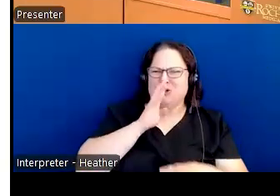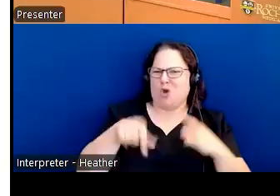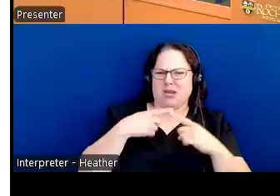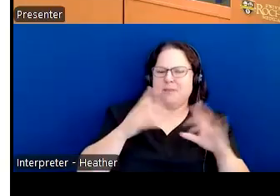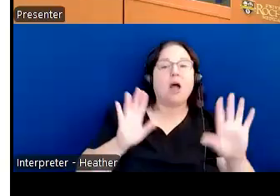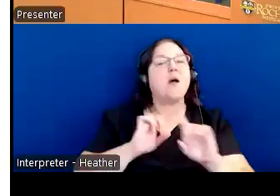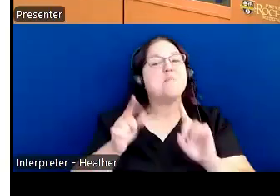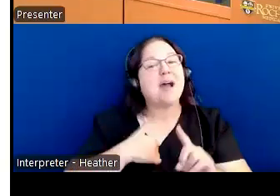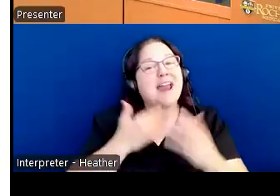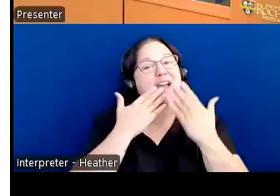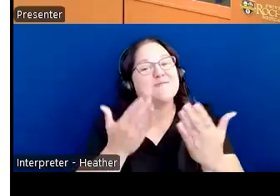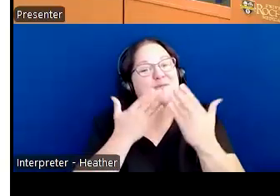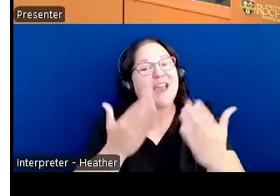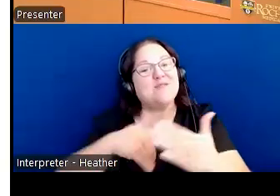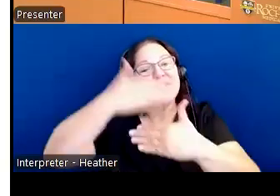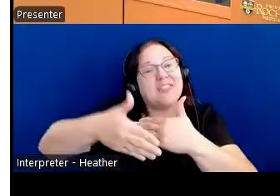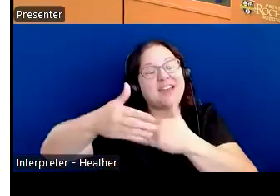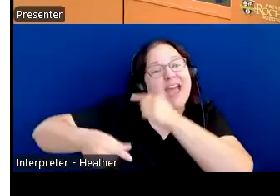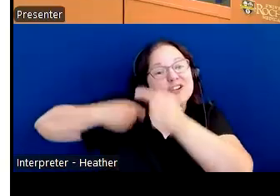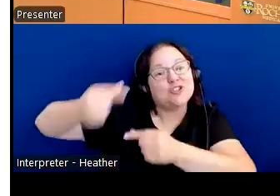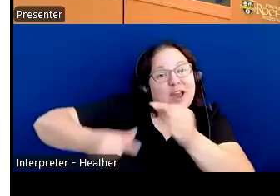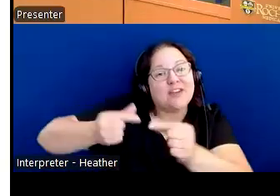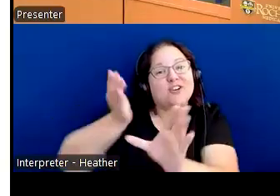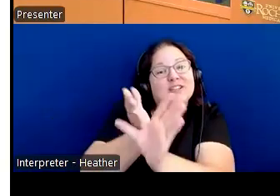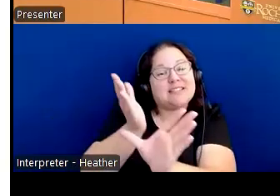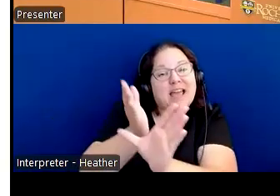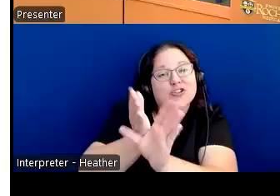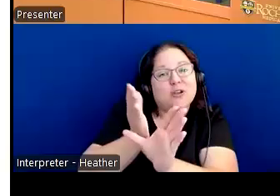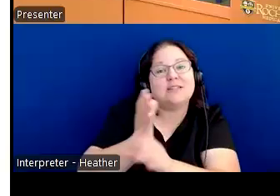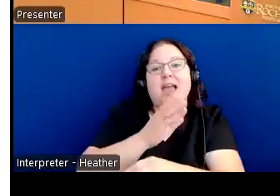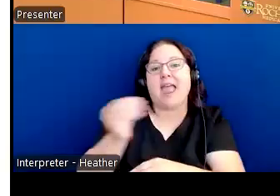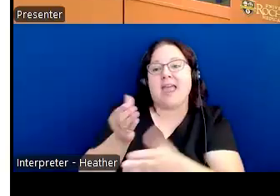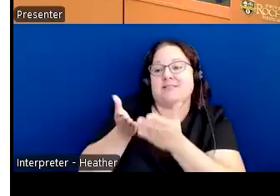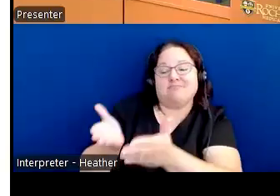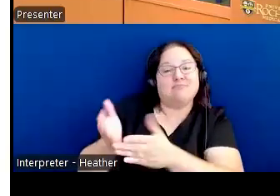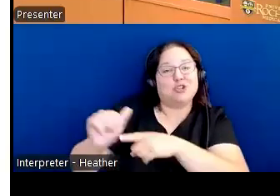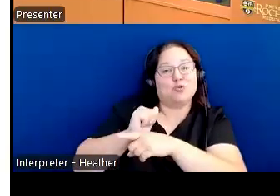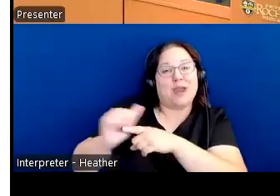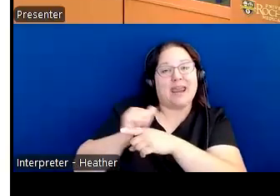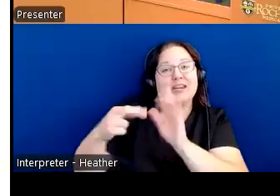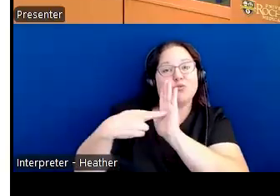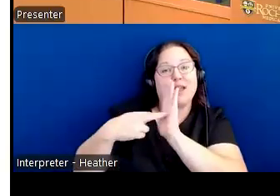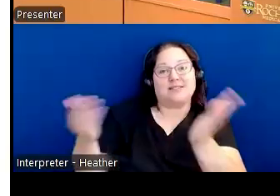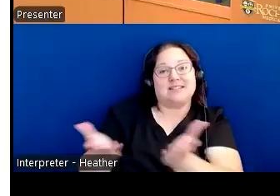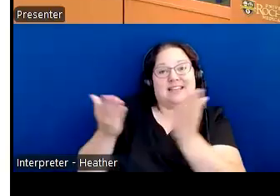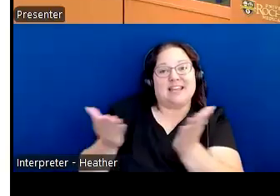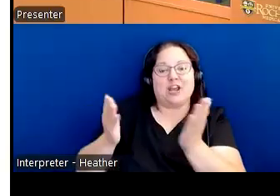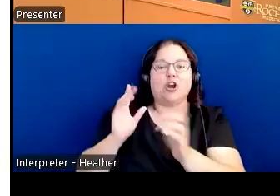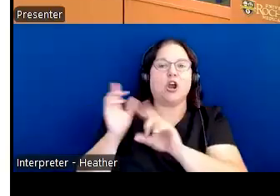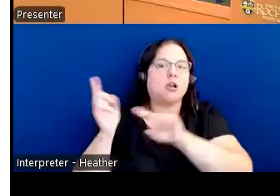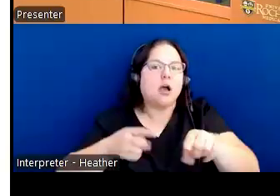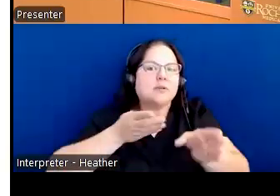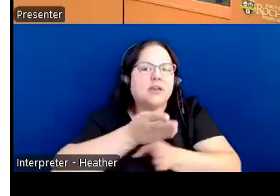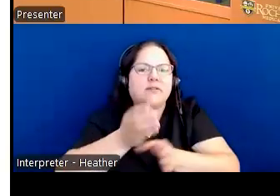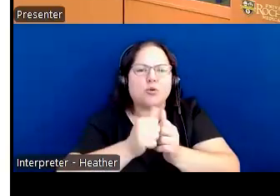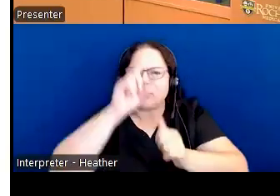very grateful that the next generation of psychology and residents are coming to the field equipped with a lot of smarts